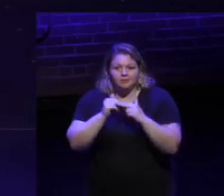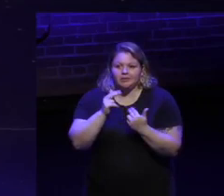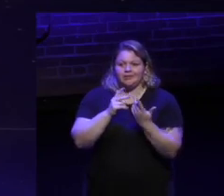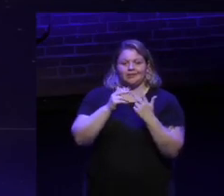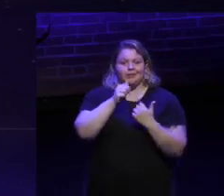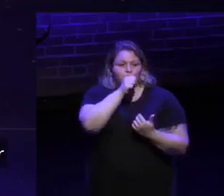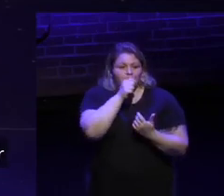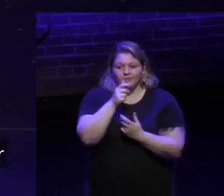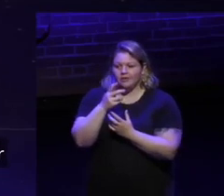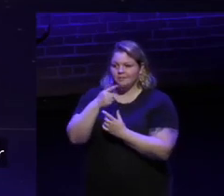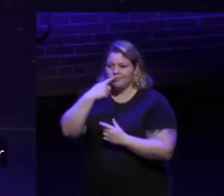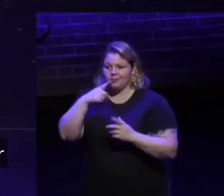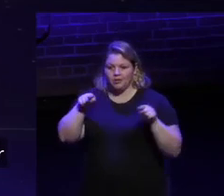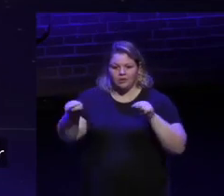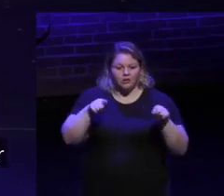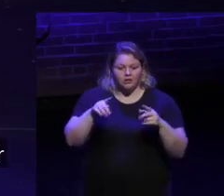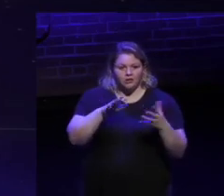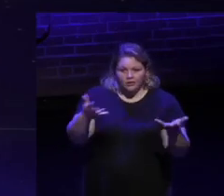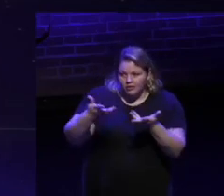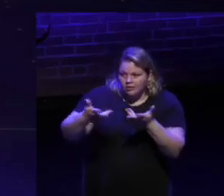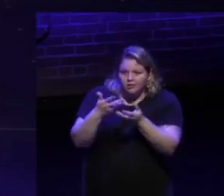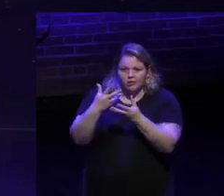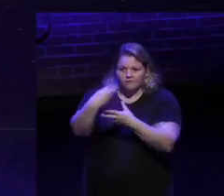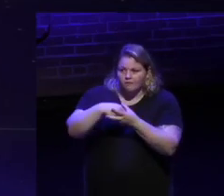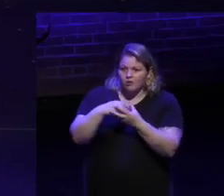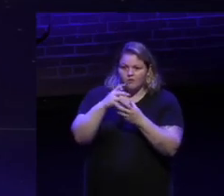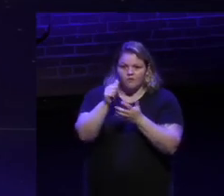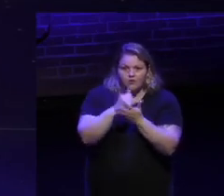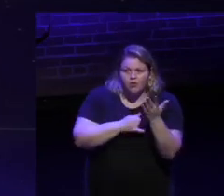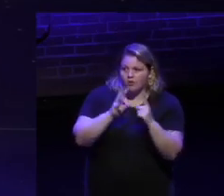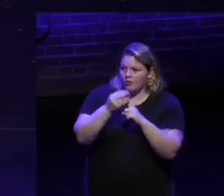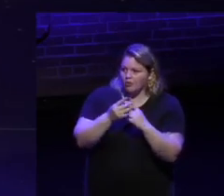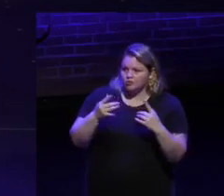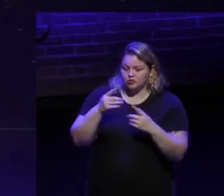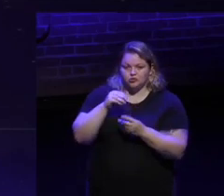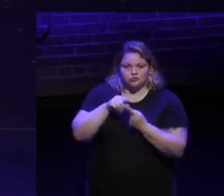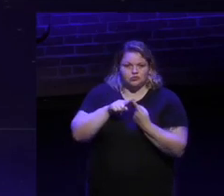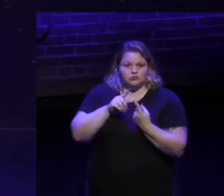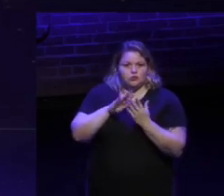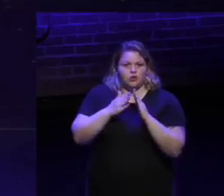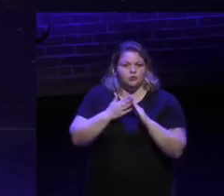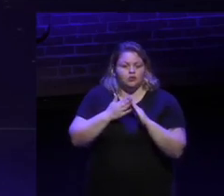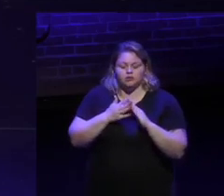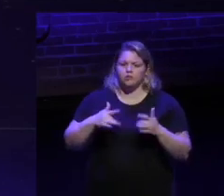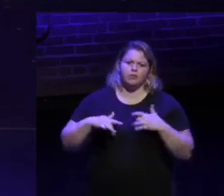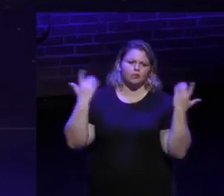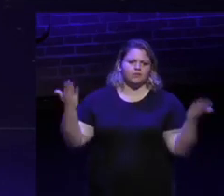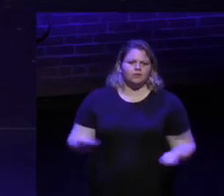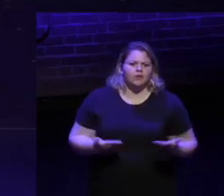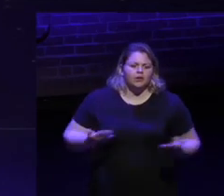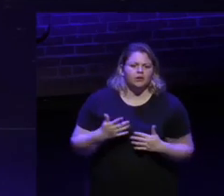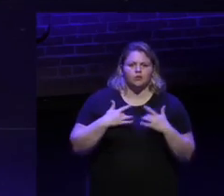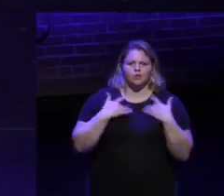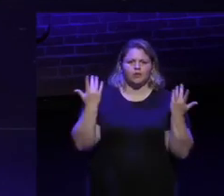public sector. That started with bringing people together to understand the value of art in our community. So thrilled to be here, thrilled to talk about this